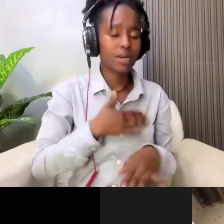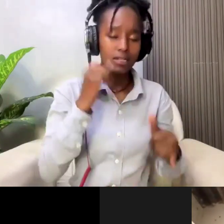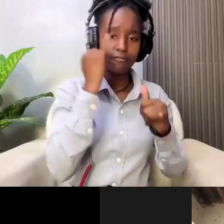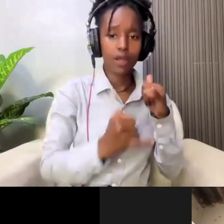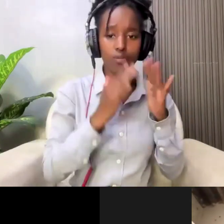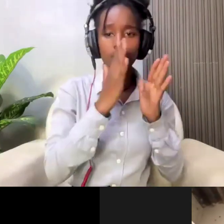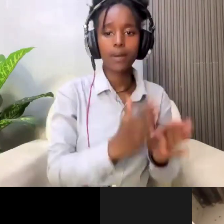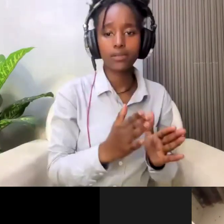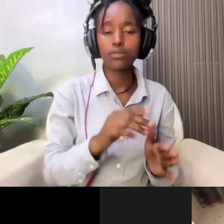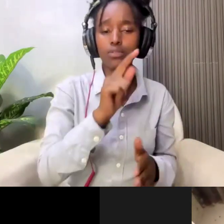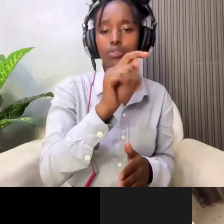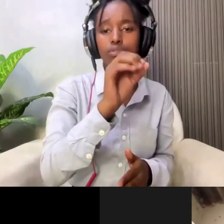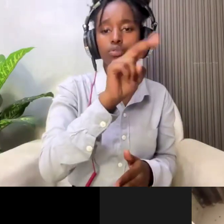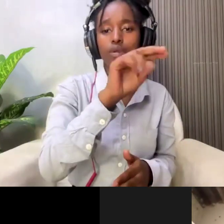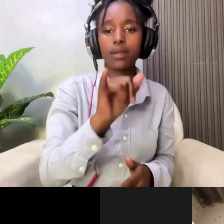Uega Tonyunga.